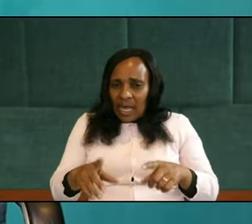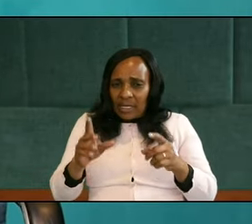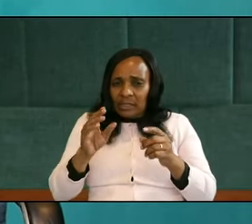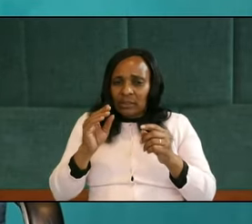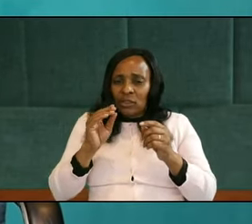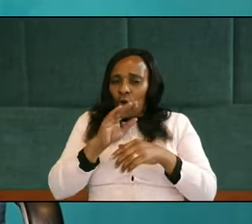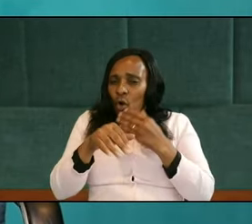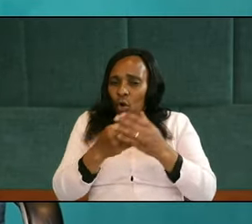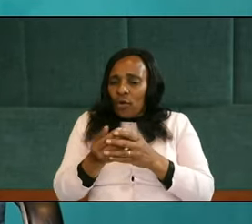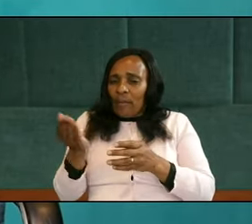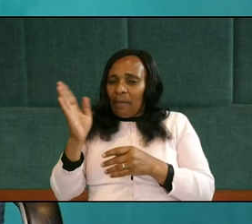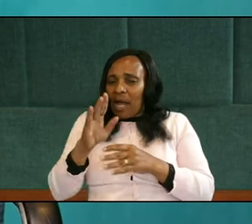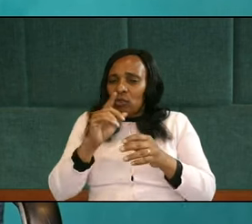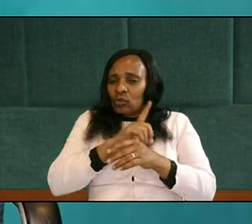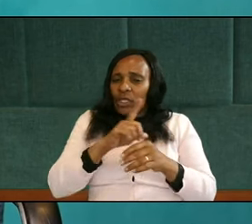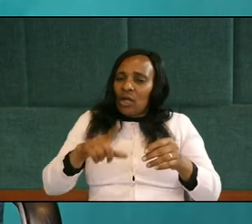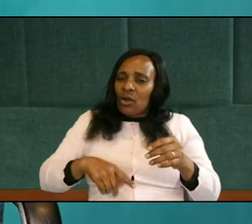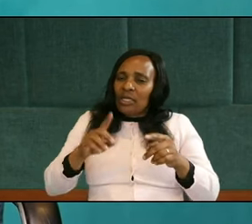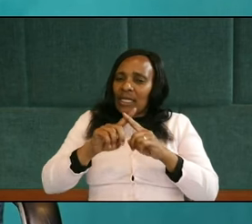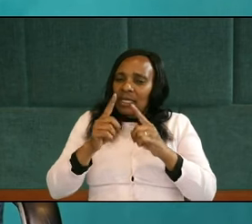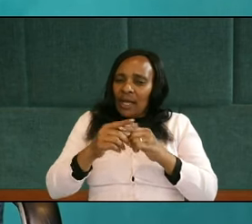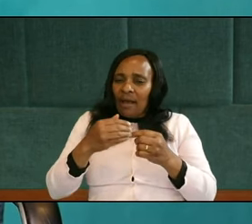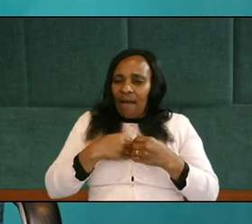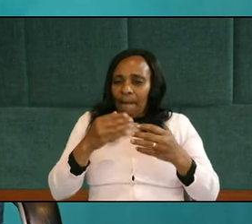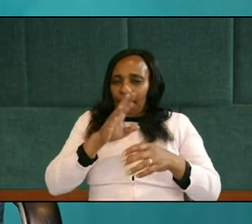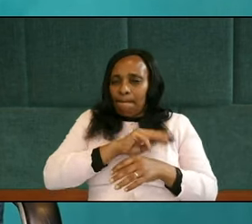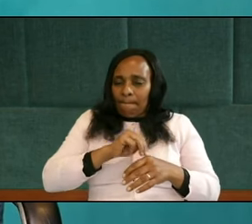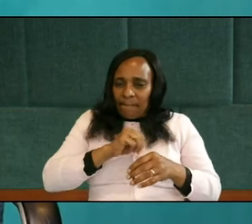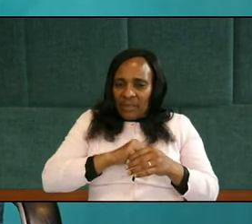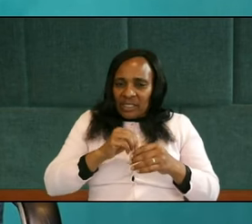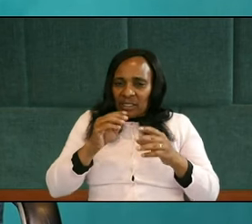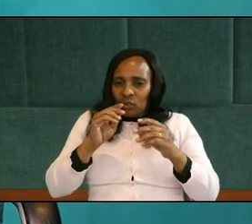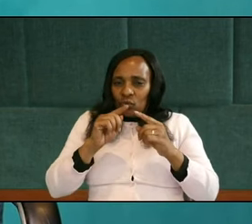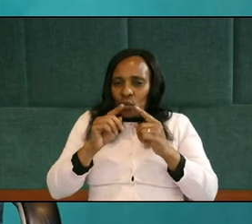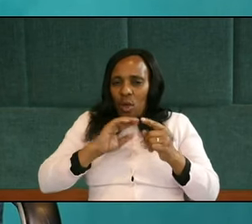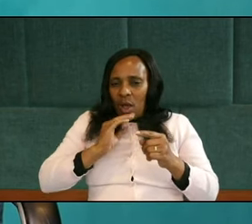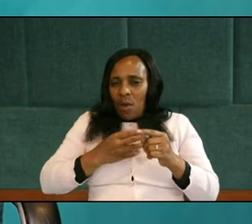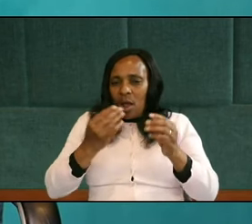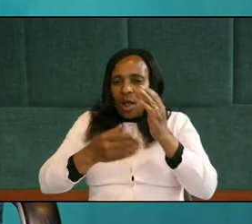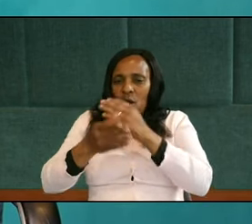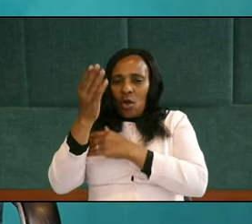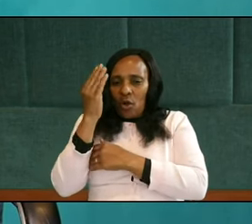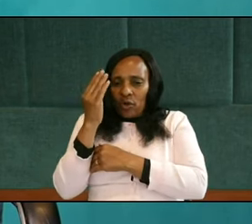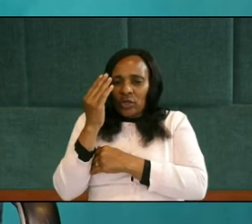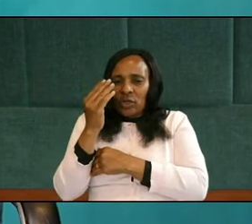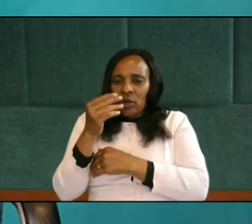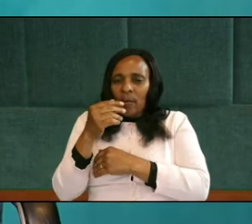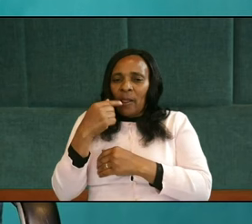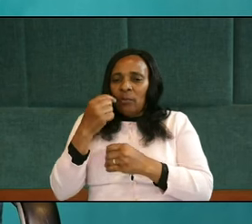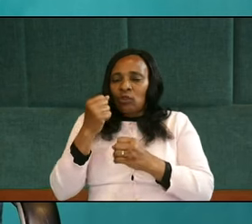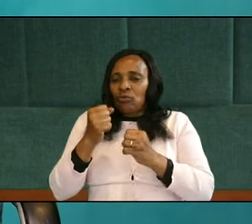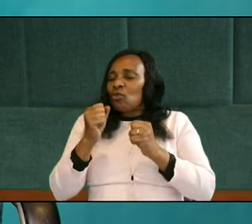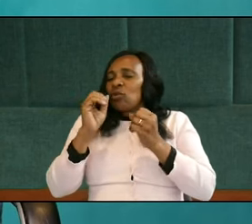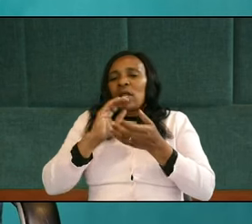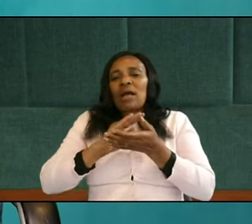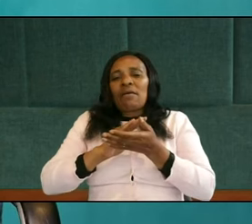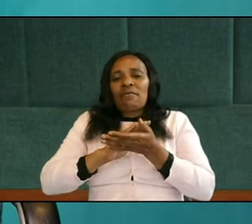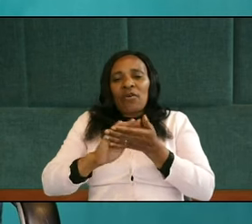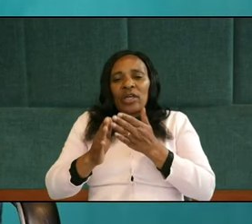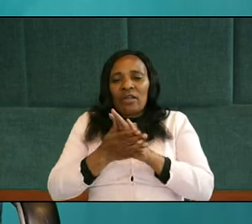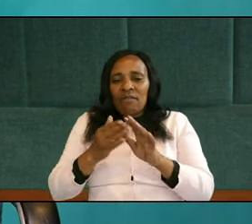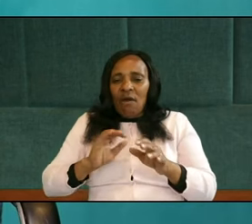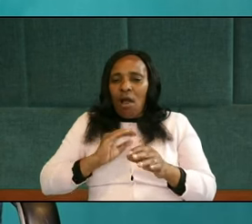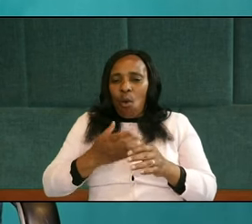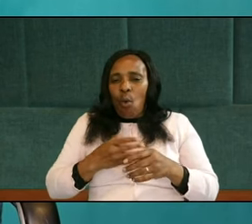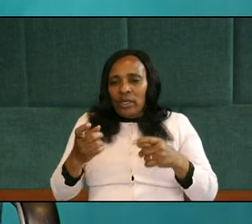unto the Lord, and he will have mercy upon him, and to our God, for he will abundantly pardon. Amen. We are just seeing